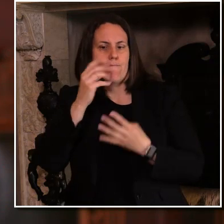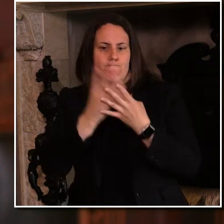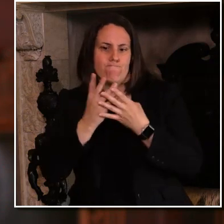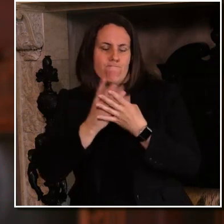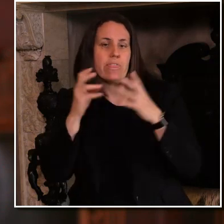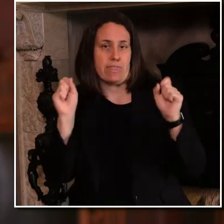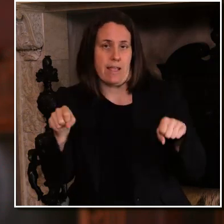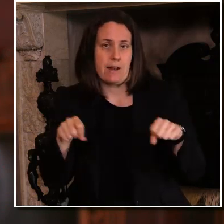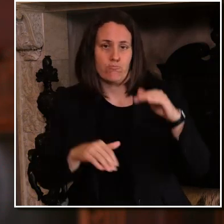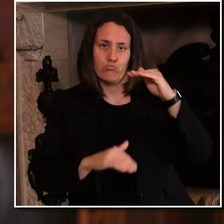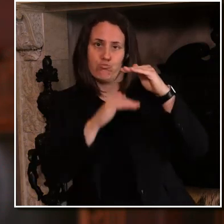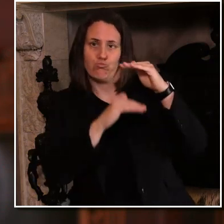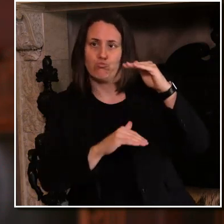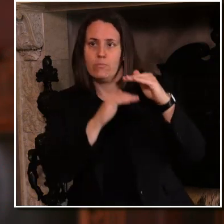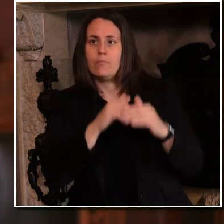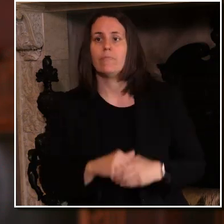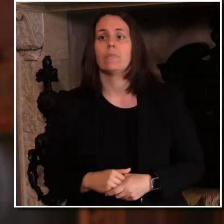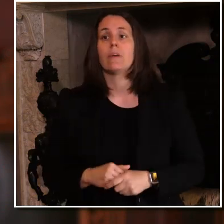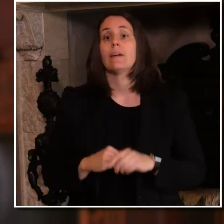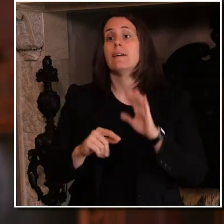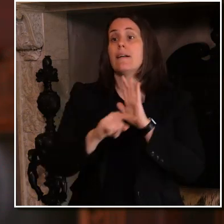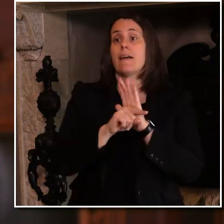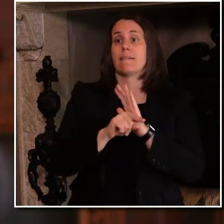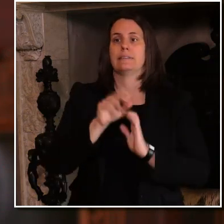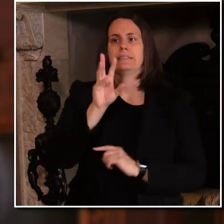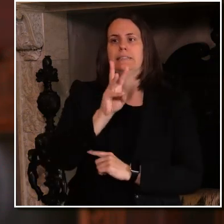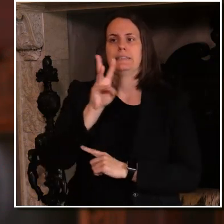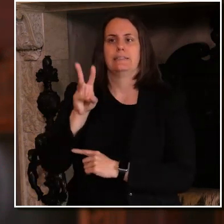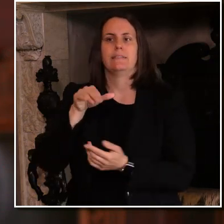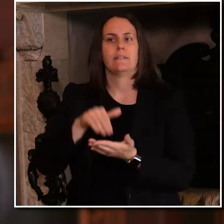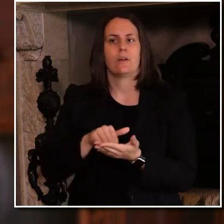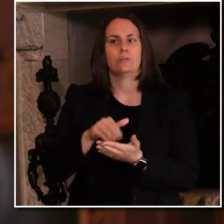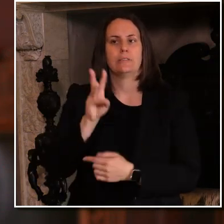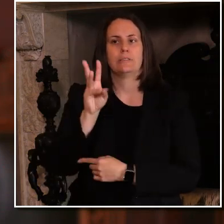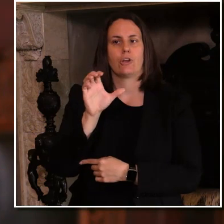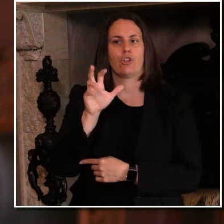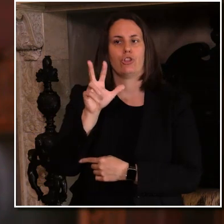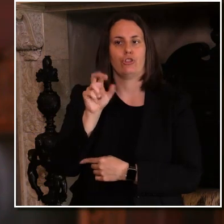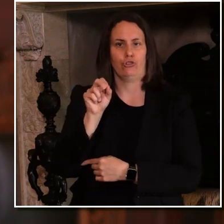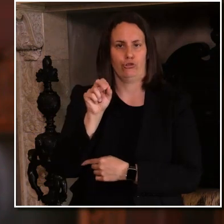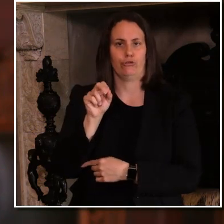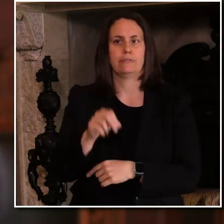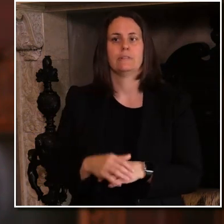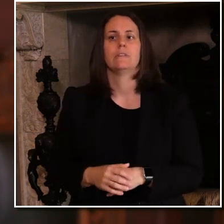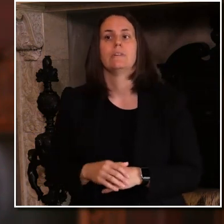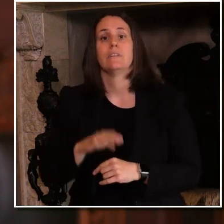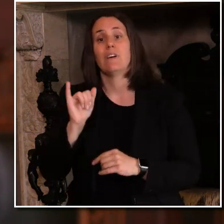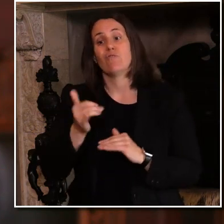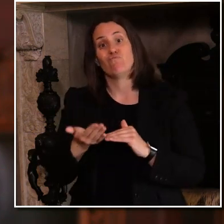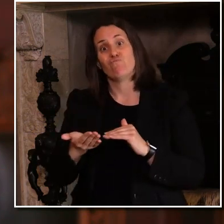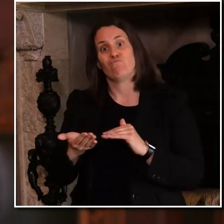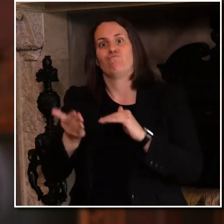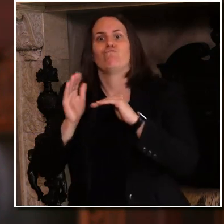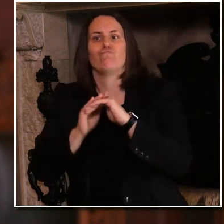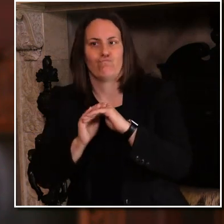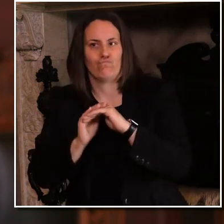66,630 negative tests, which is an increase of 3,095 tests over yesterday. There are